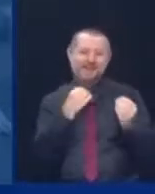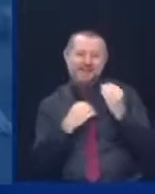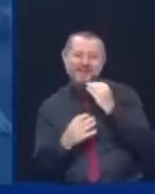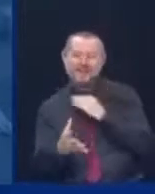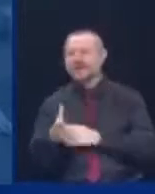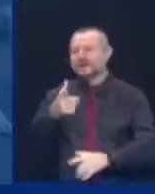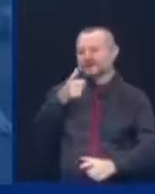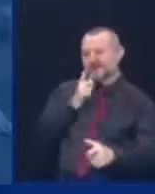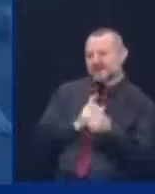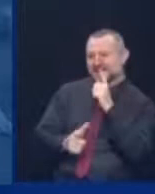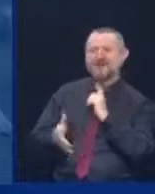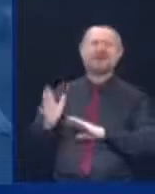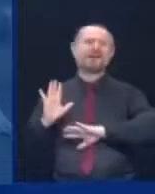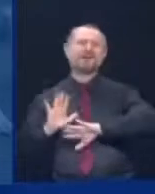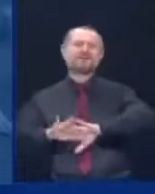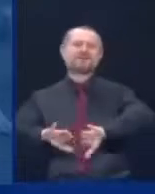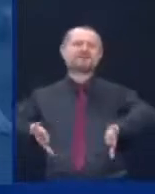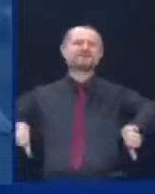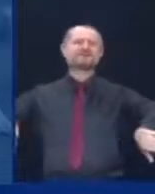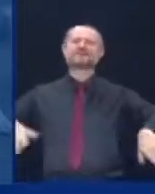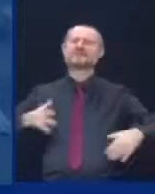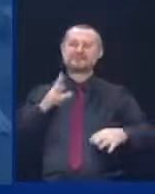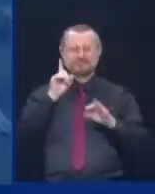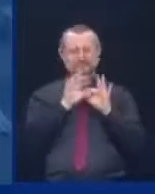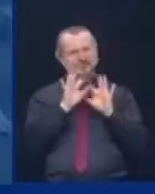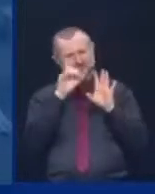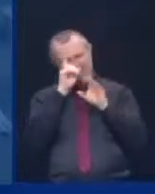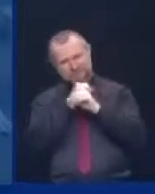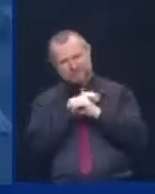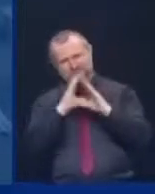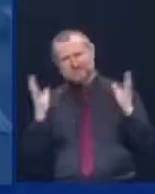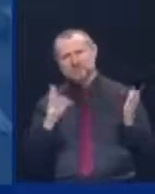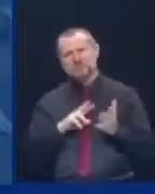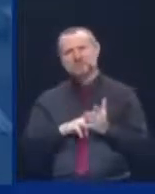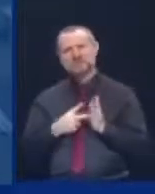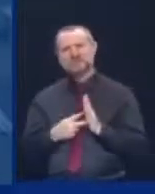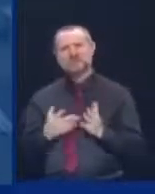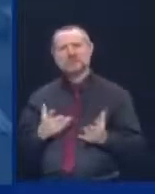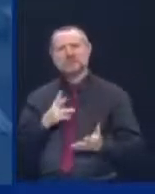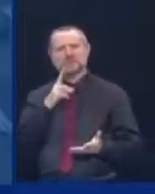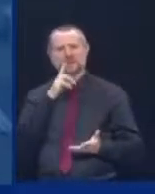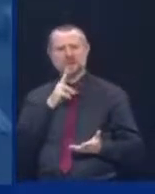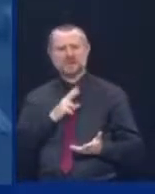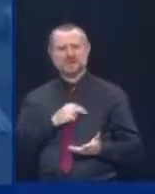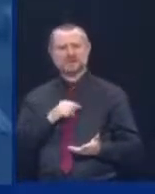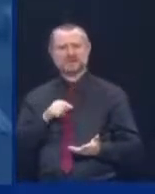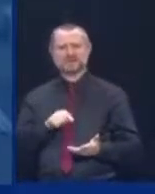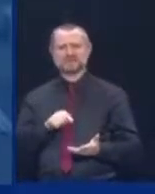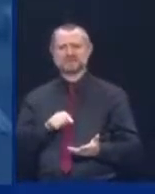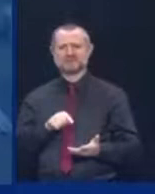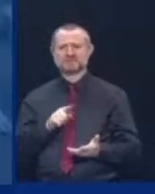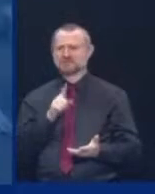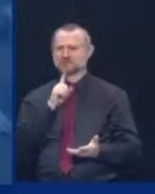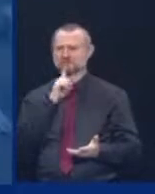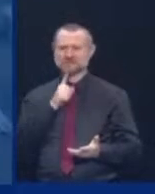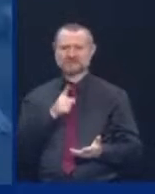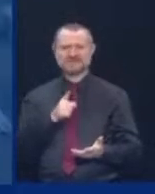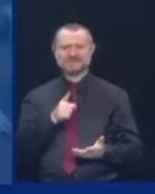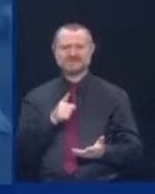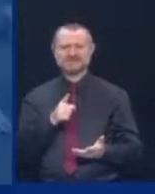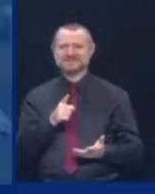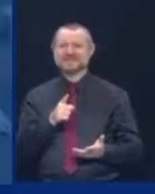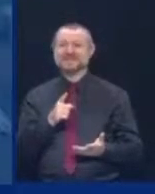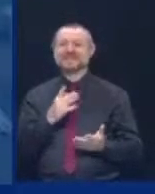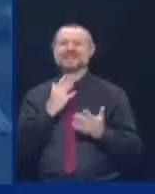Let's think about what Thanksgiving really means and really should mean when we say we give